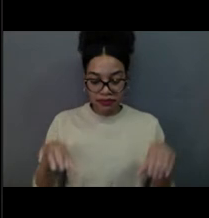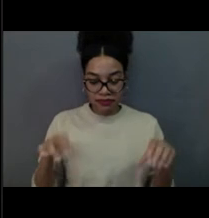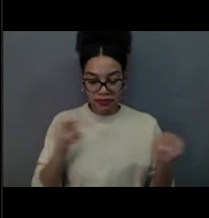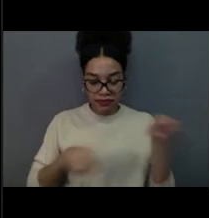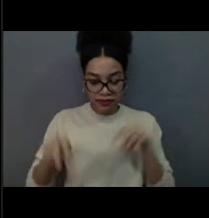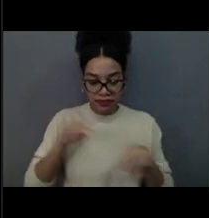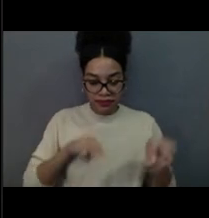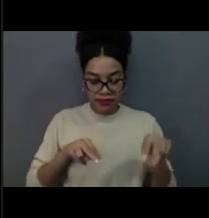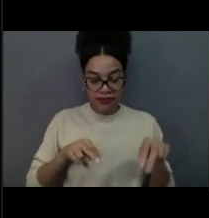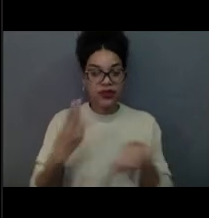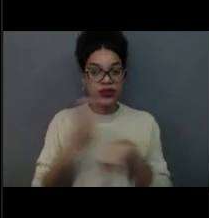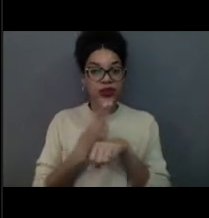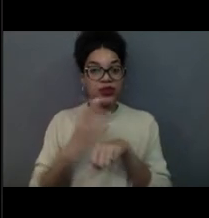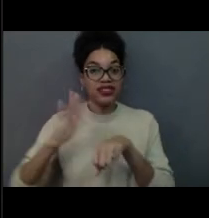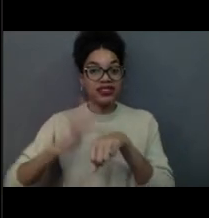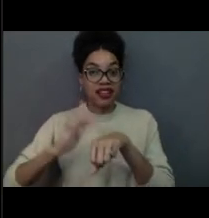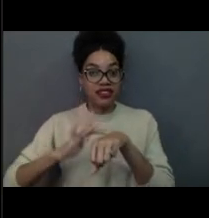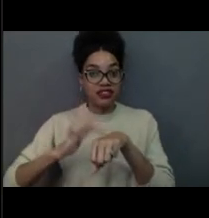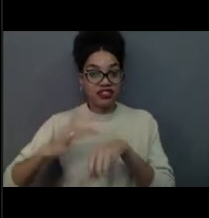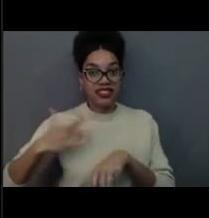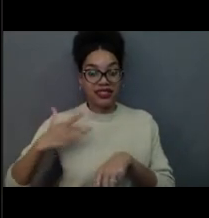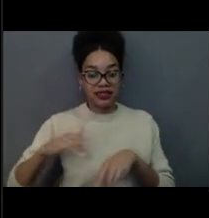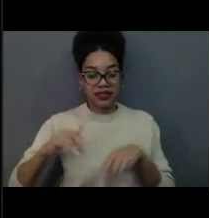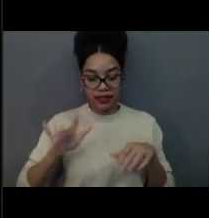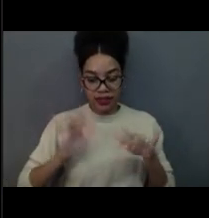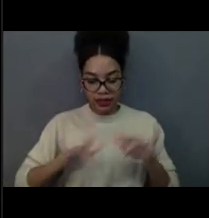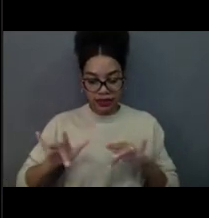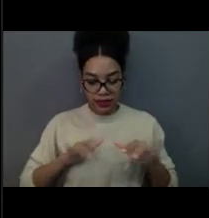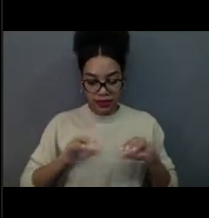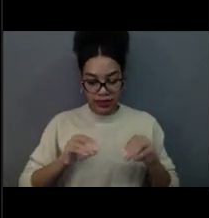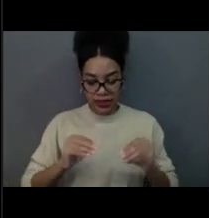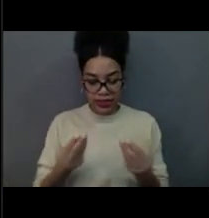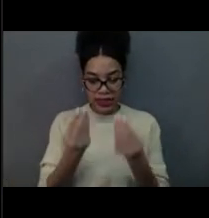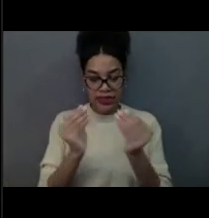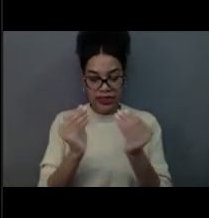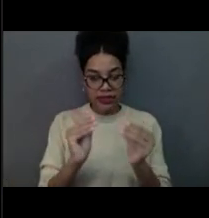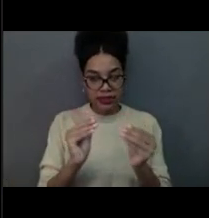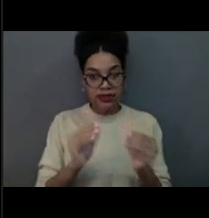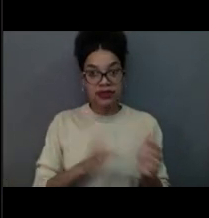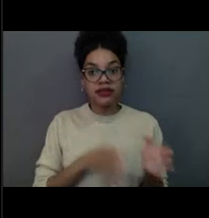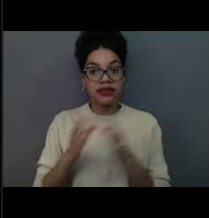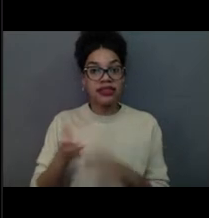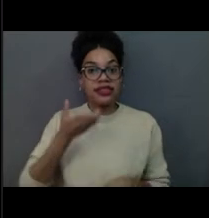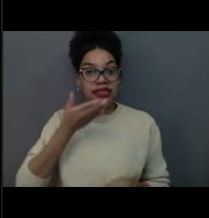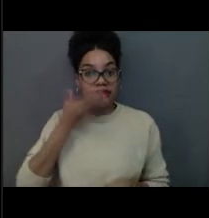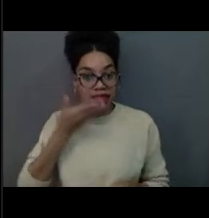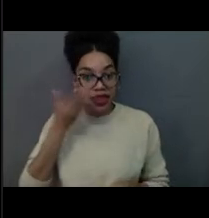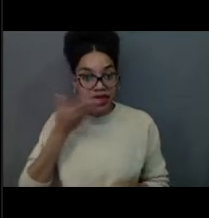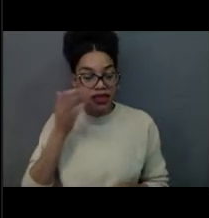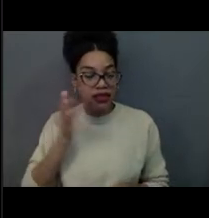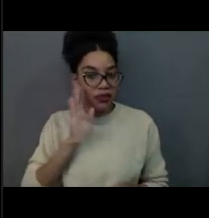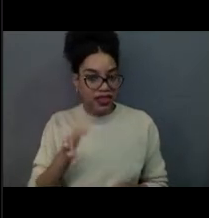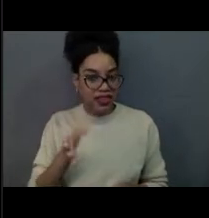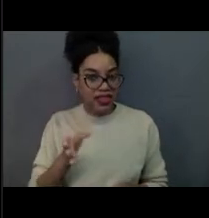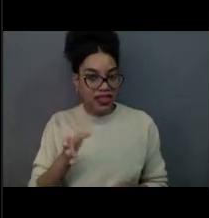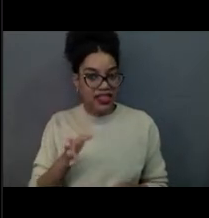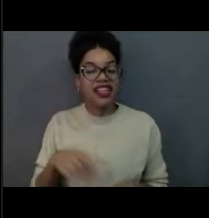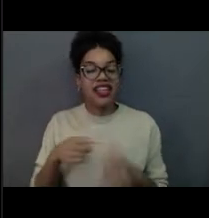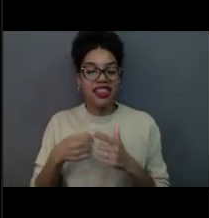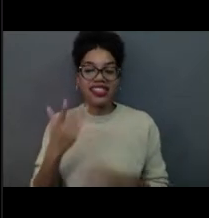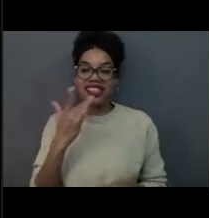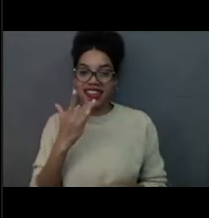it. And then we're going to use our sense of smell and our sense of taste, because we did have that question about do we get to taste it.